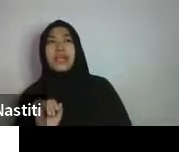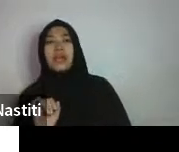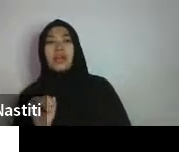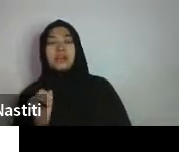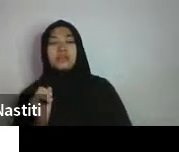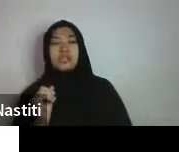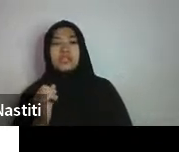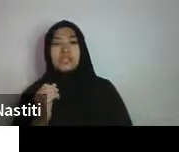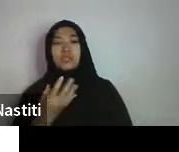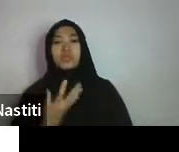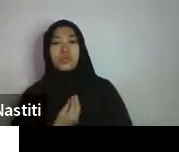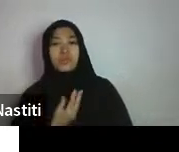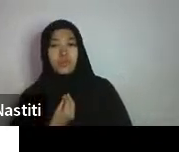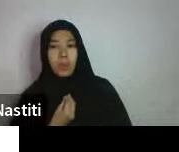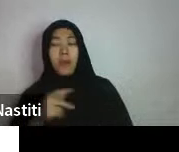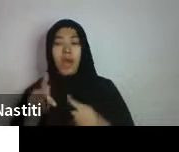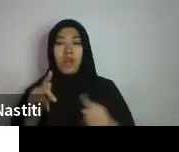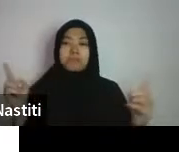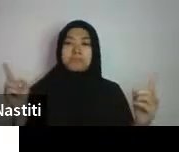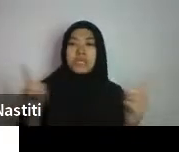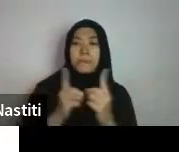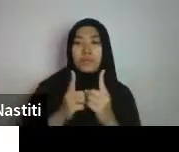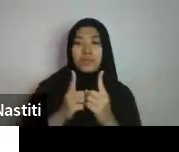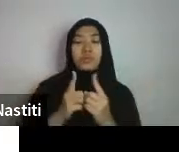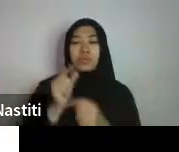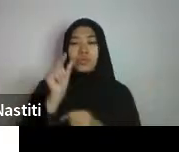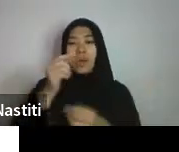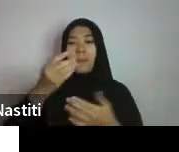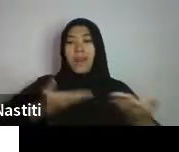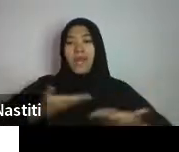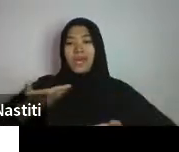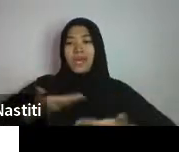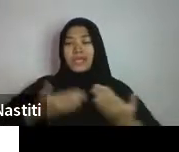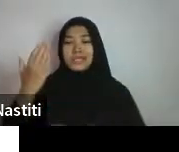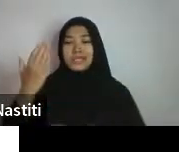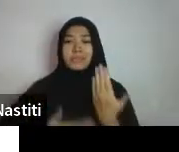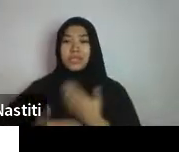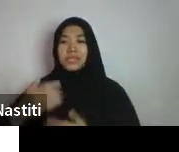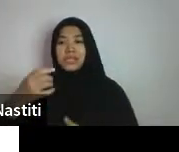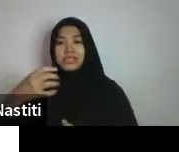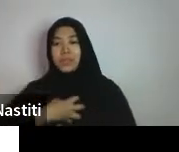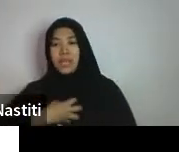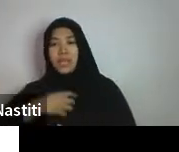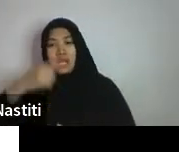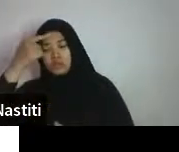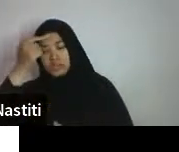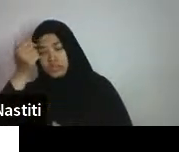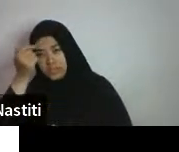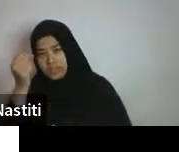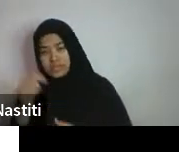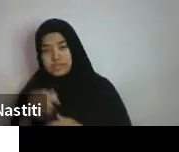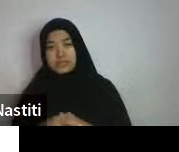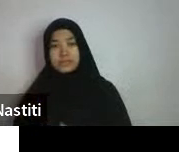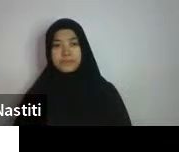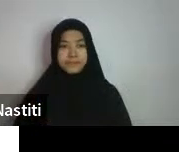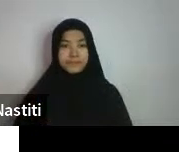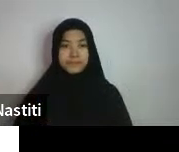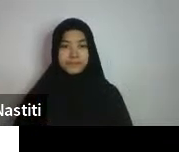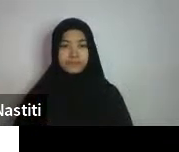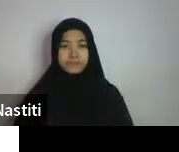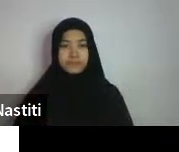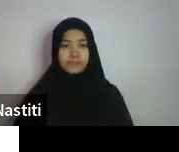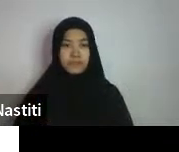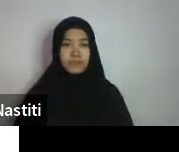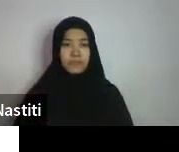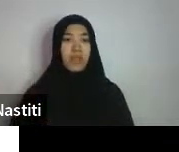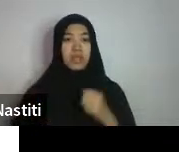Now, in 2018, there was a national roundtable held in Australia where